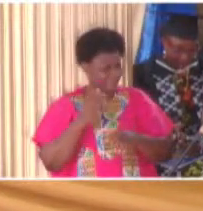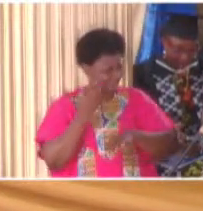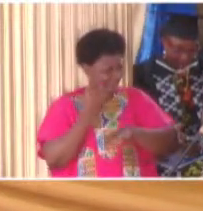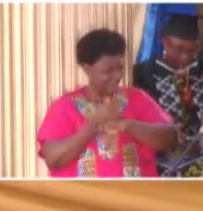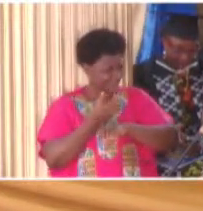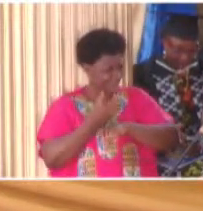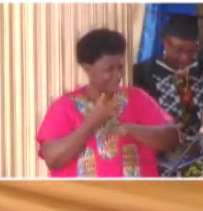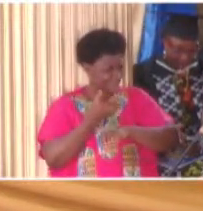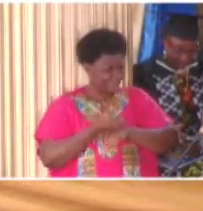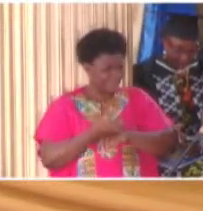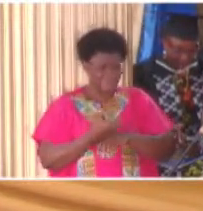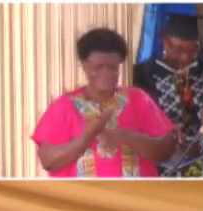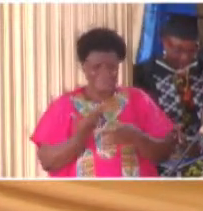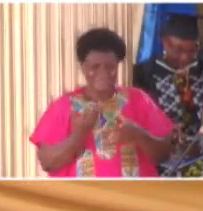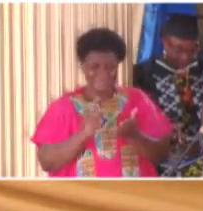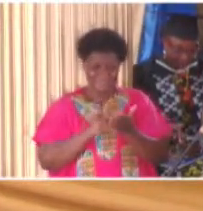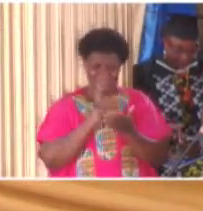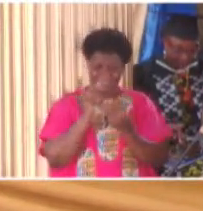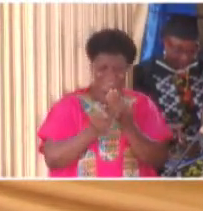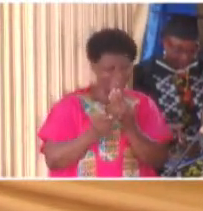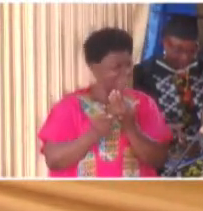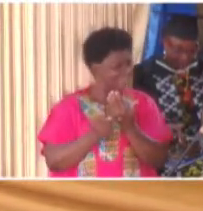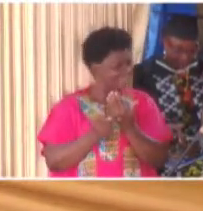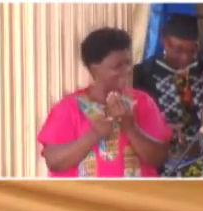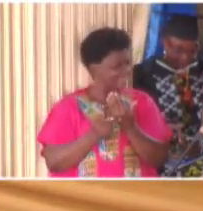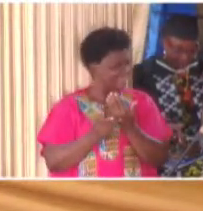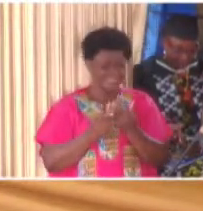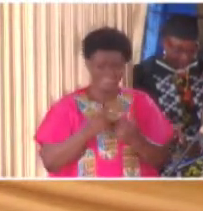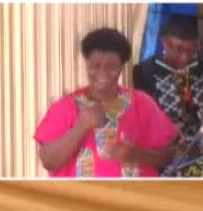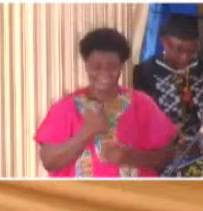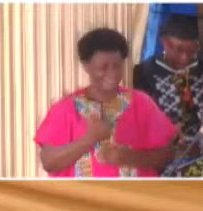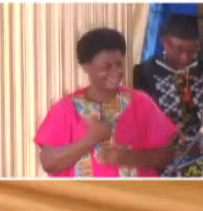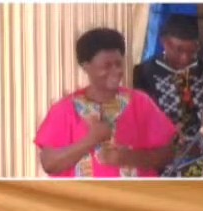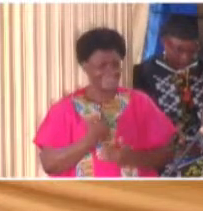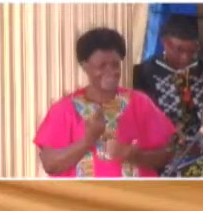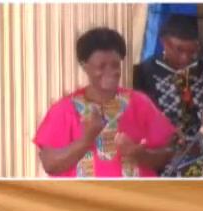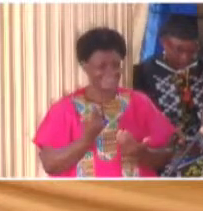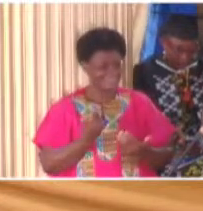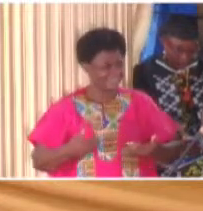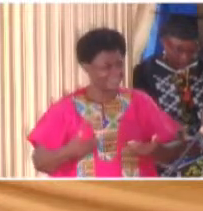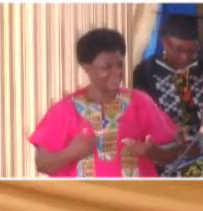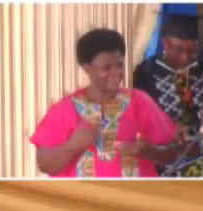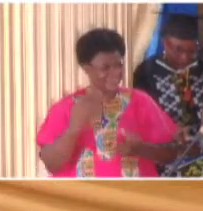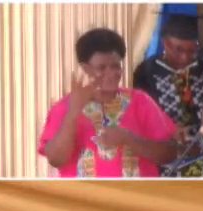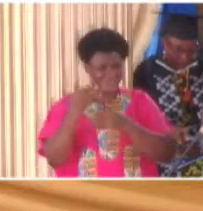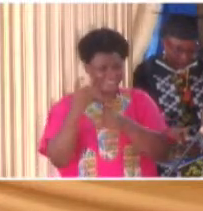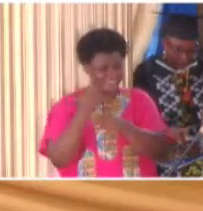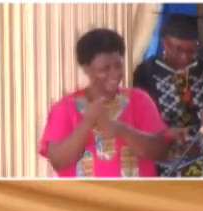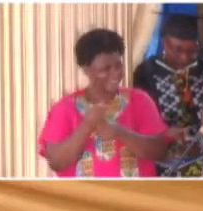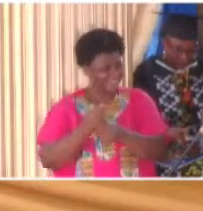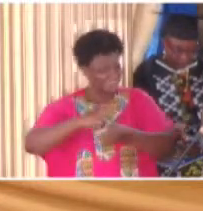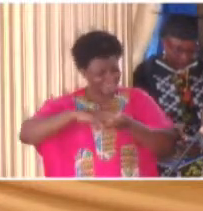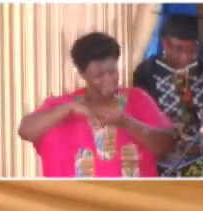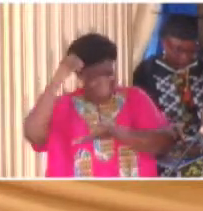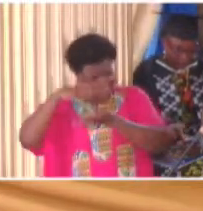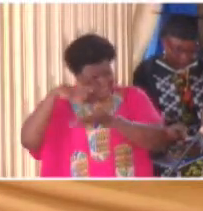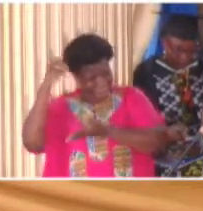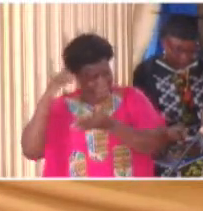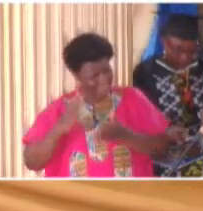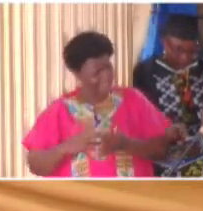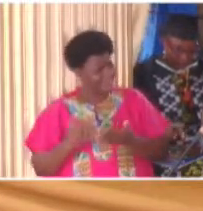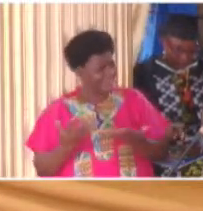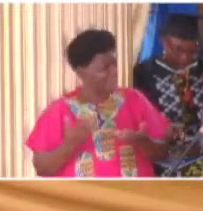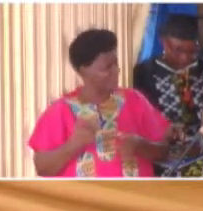difficult program, having gone through a 4-year study period. And so you